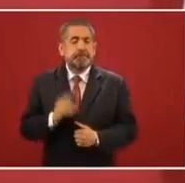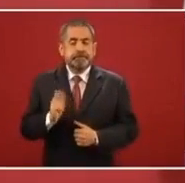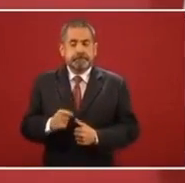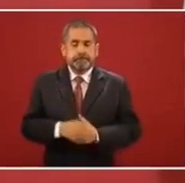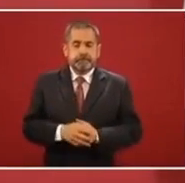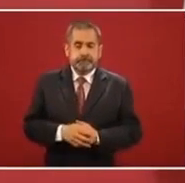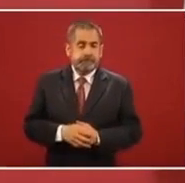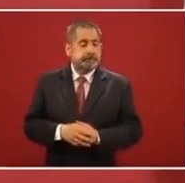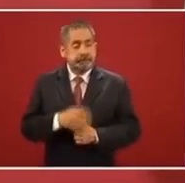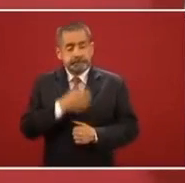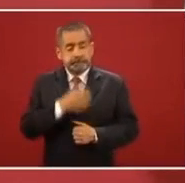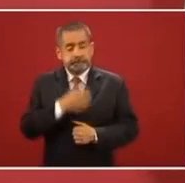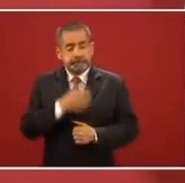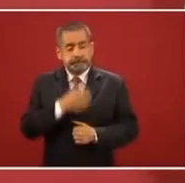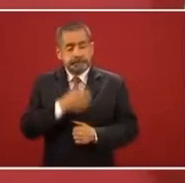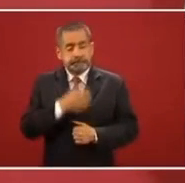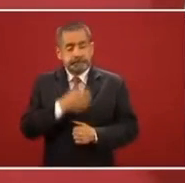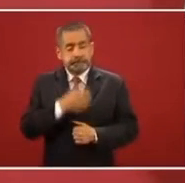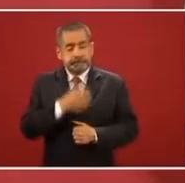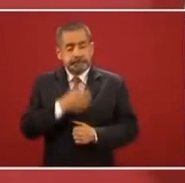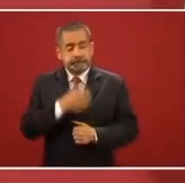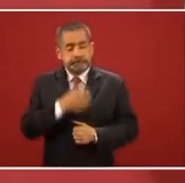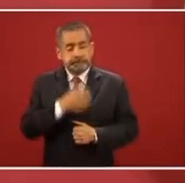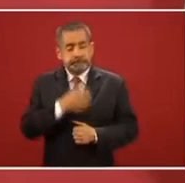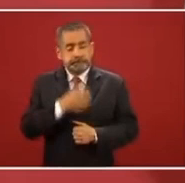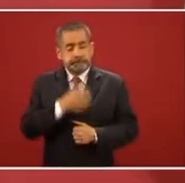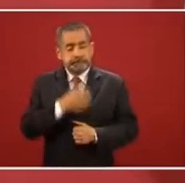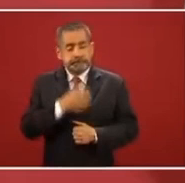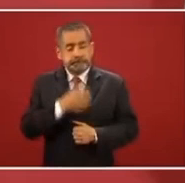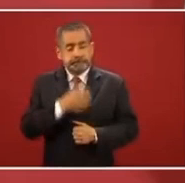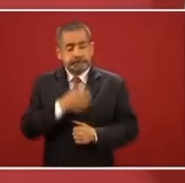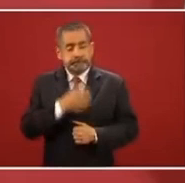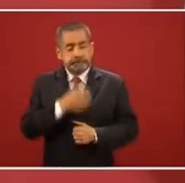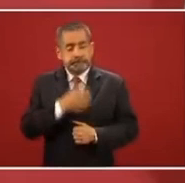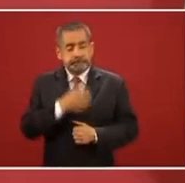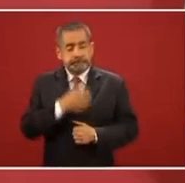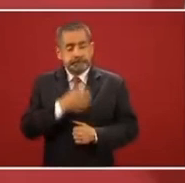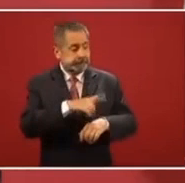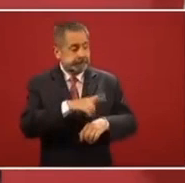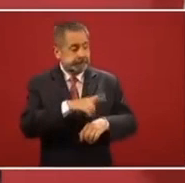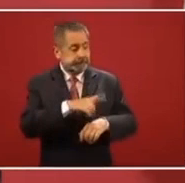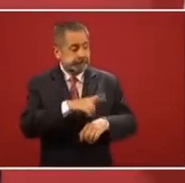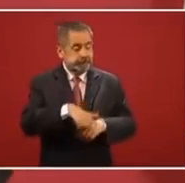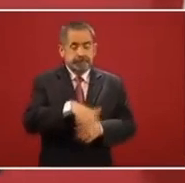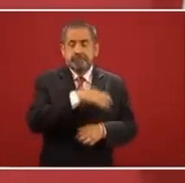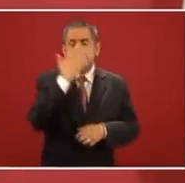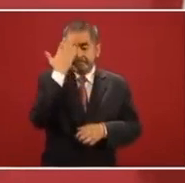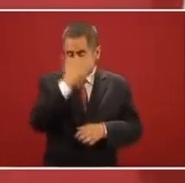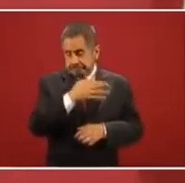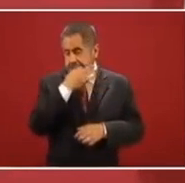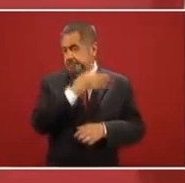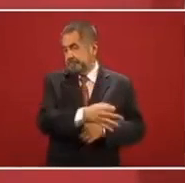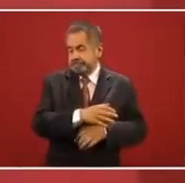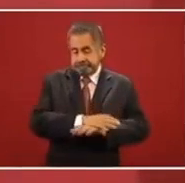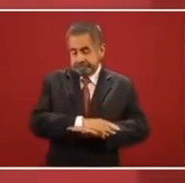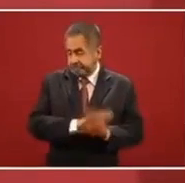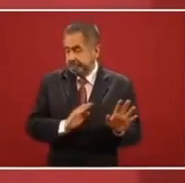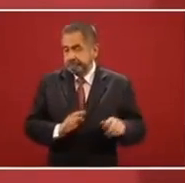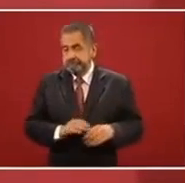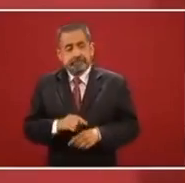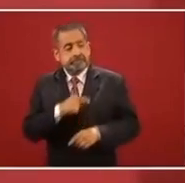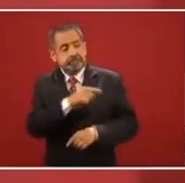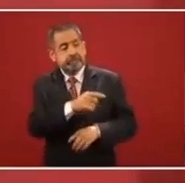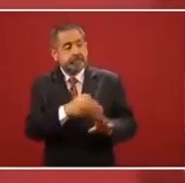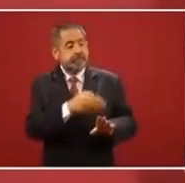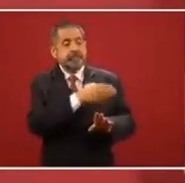se convenzan So let them be convinced, los que estaban